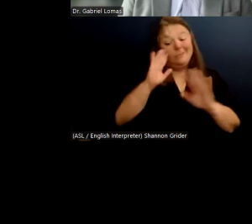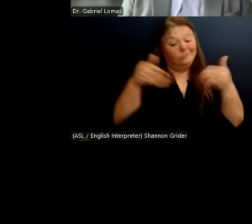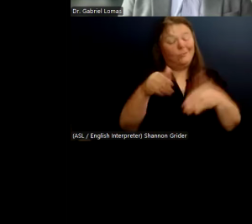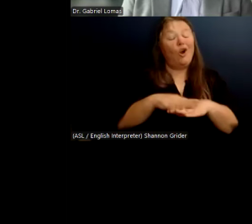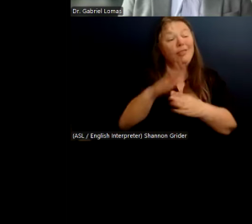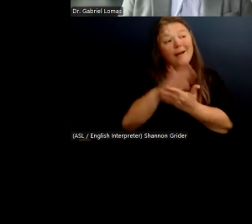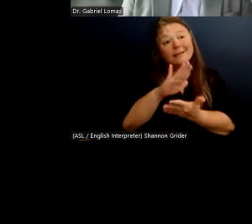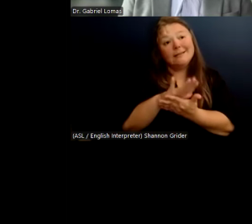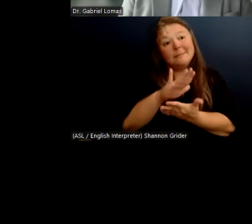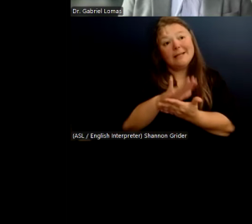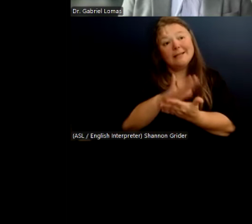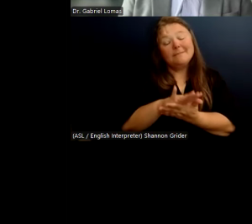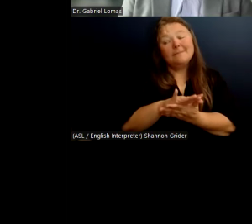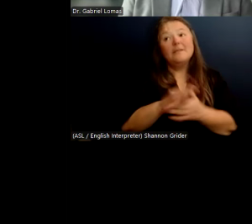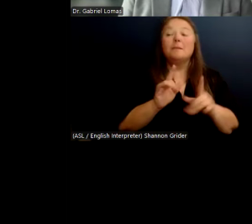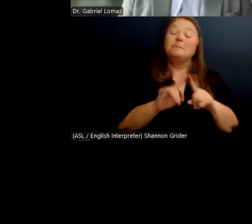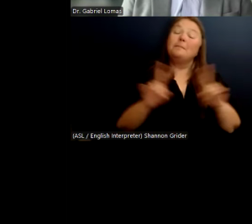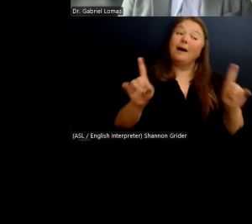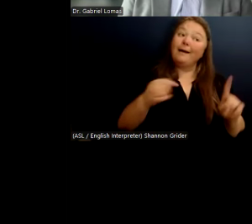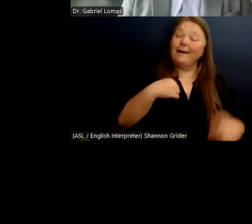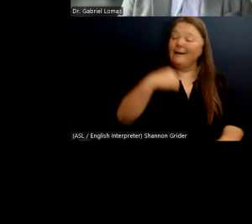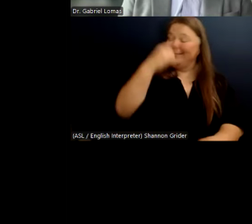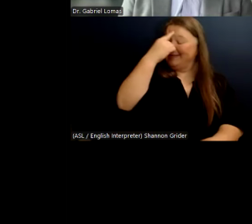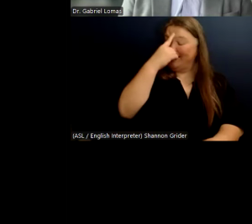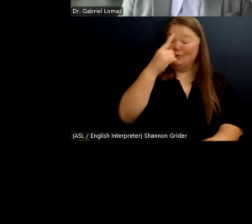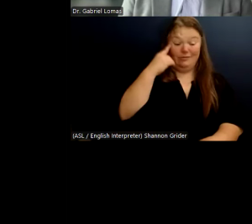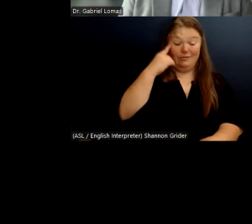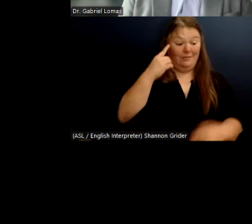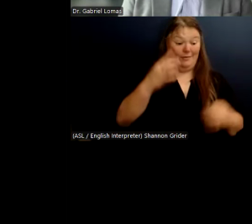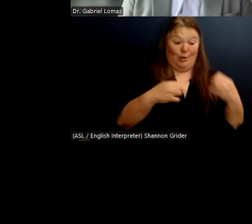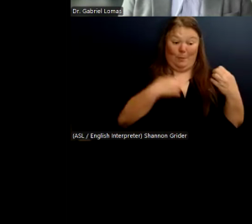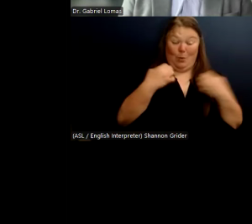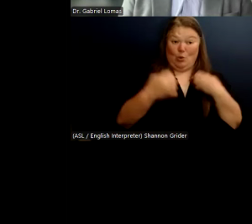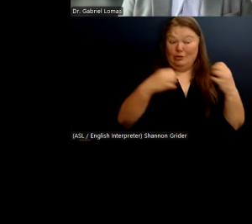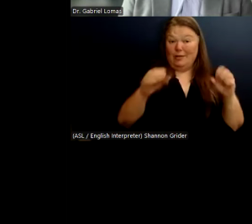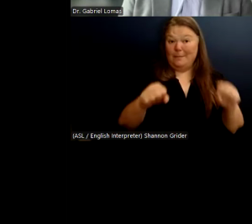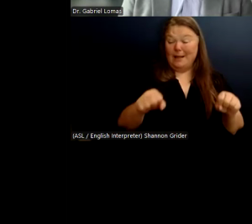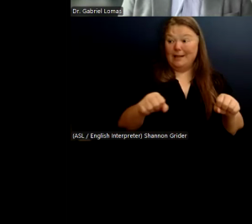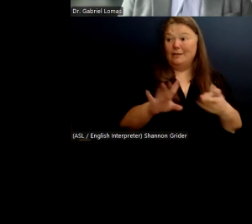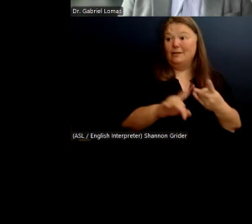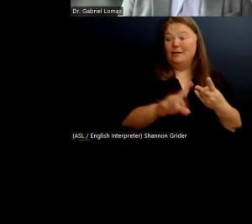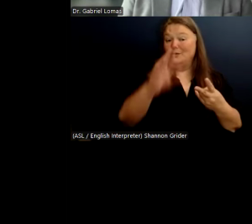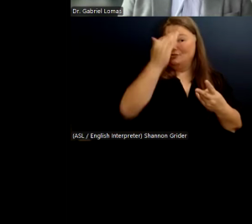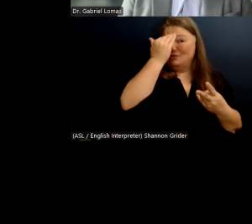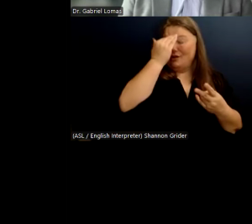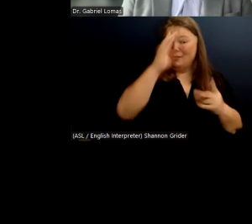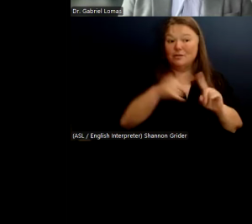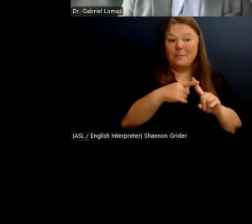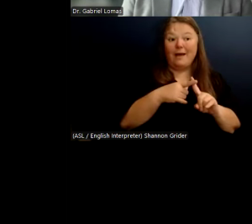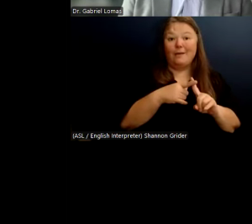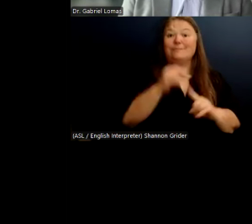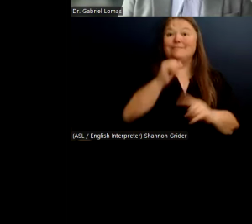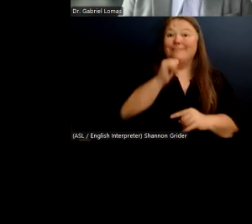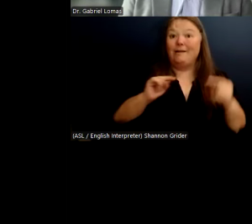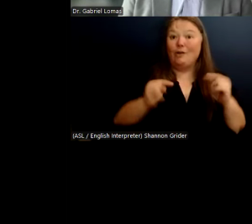me, I think you can make an argument that your emotional ability, your knowledge about how to not to harm